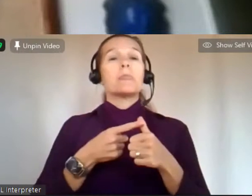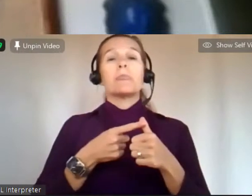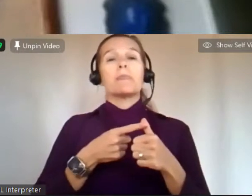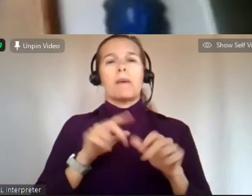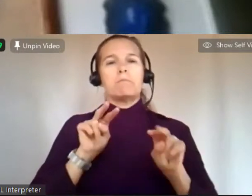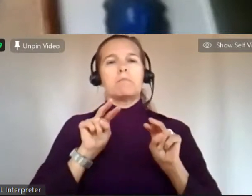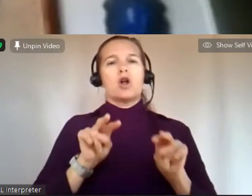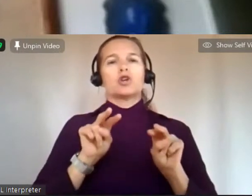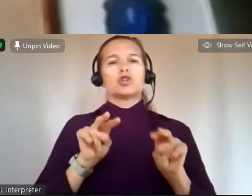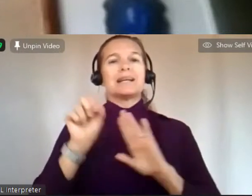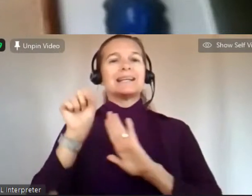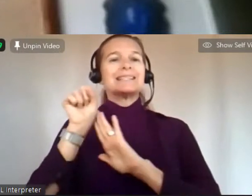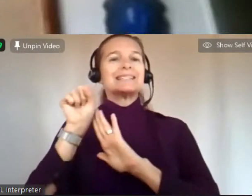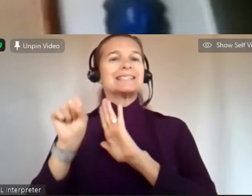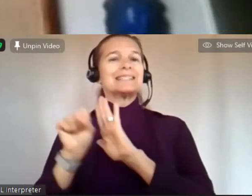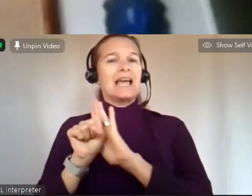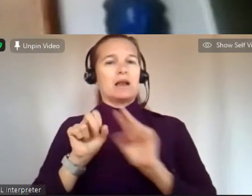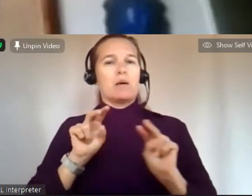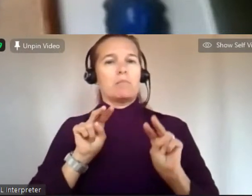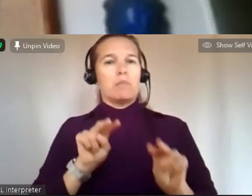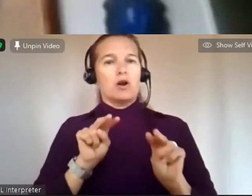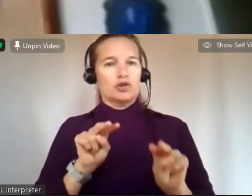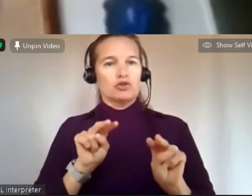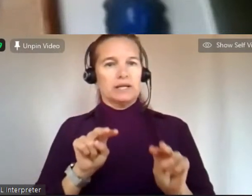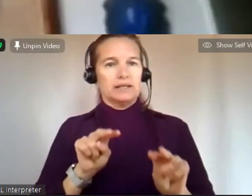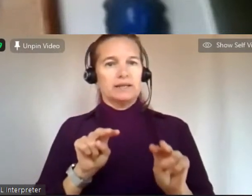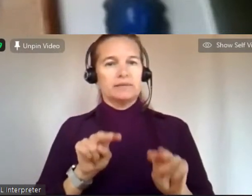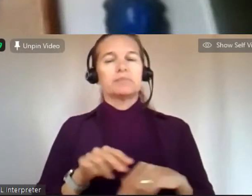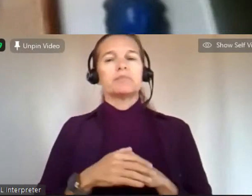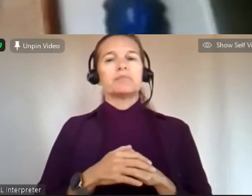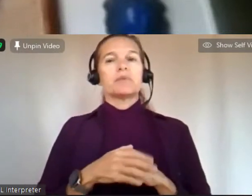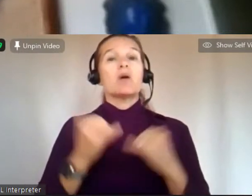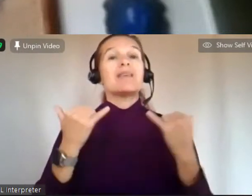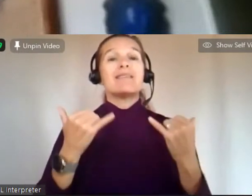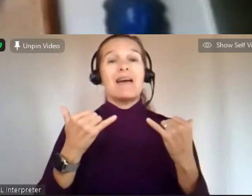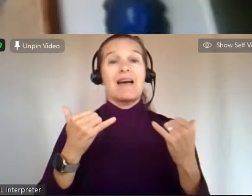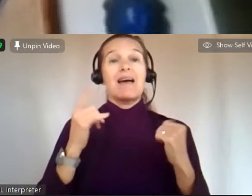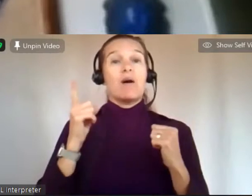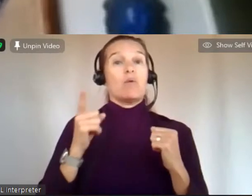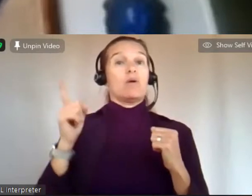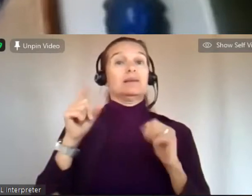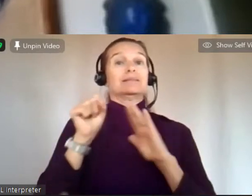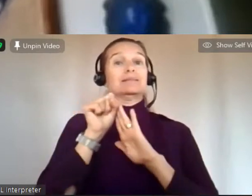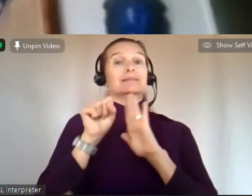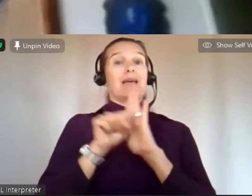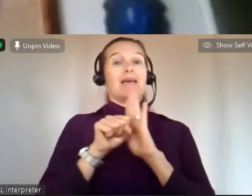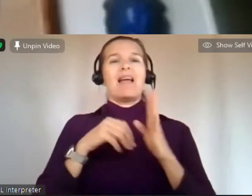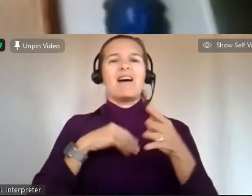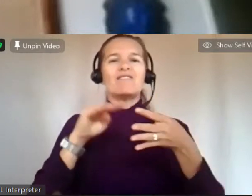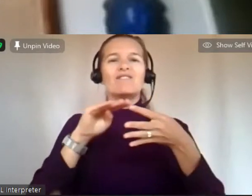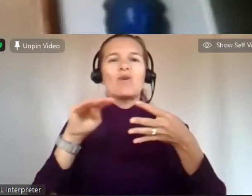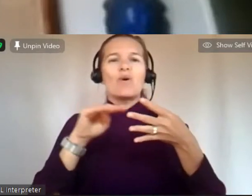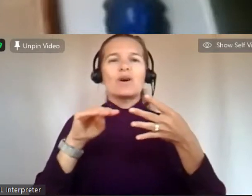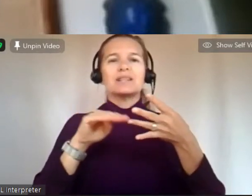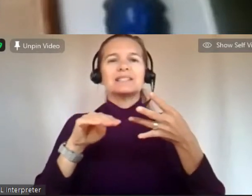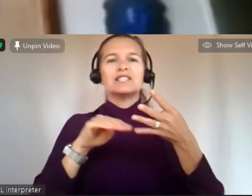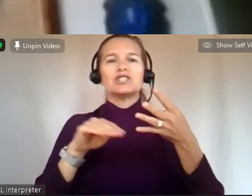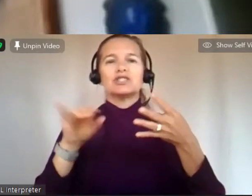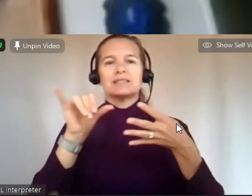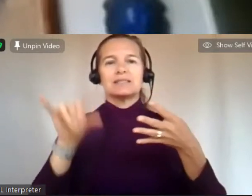from the state. And as you know, the state now has developed a 4-tiered system. We are in